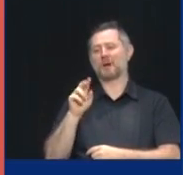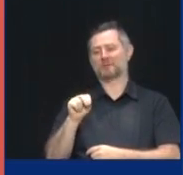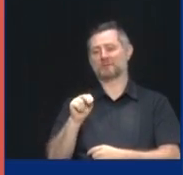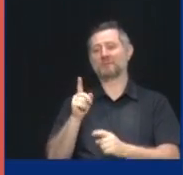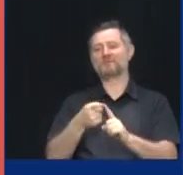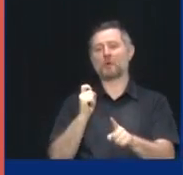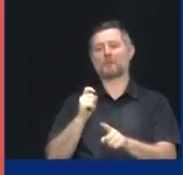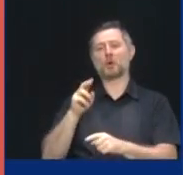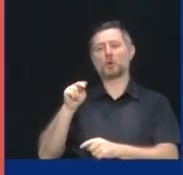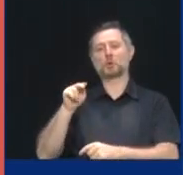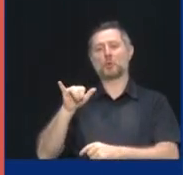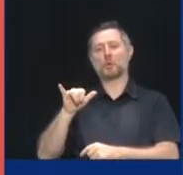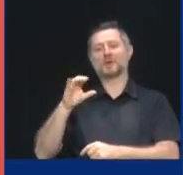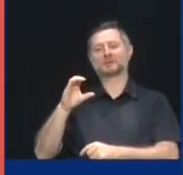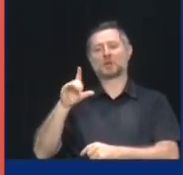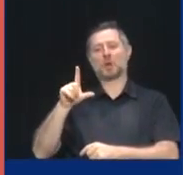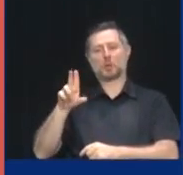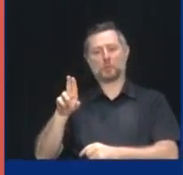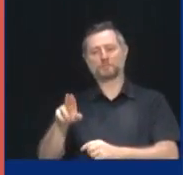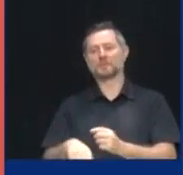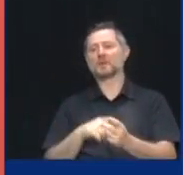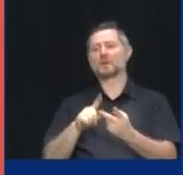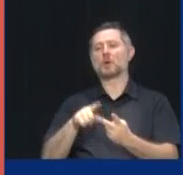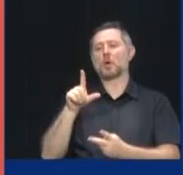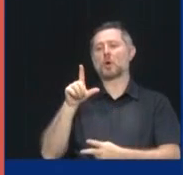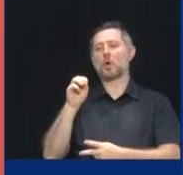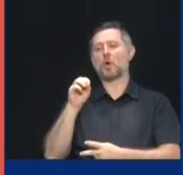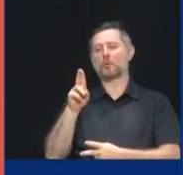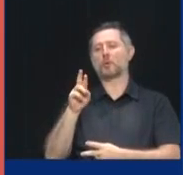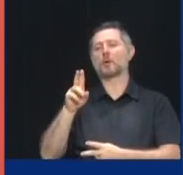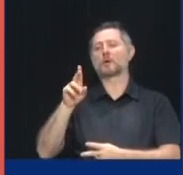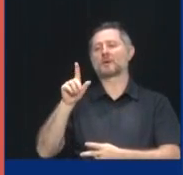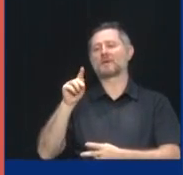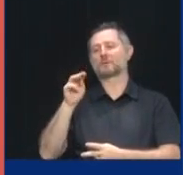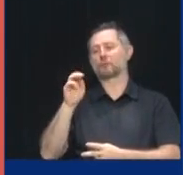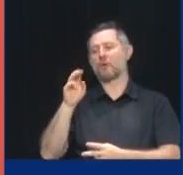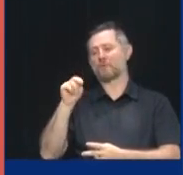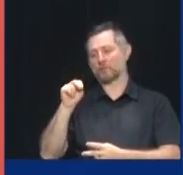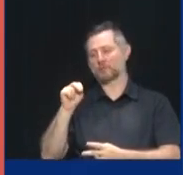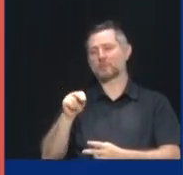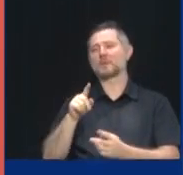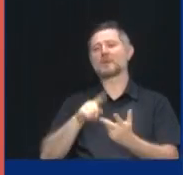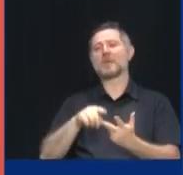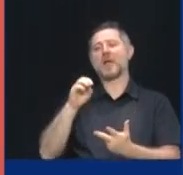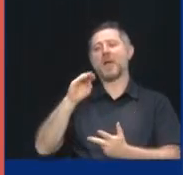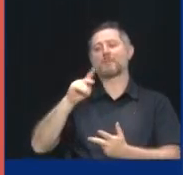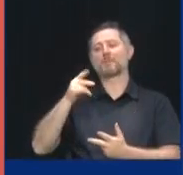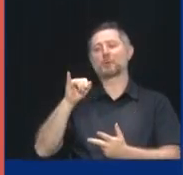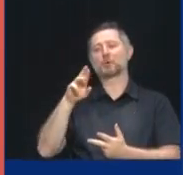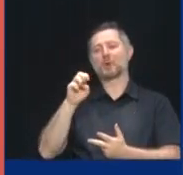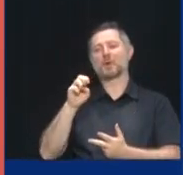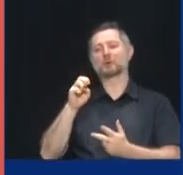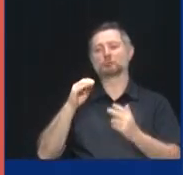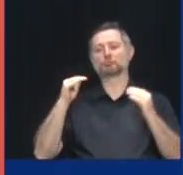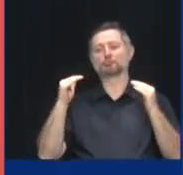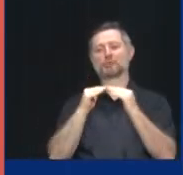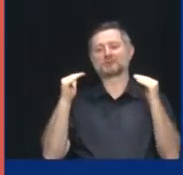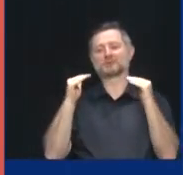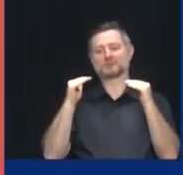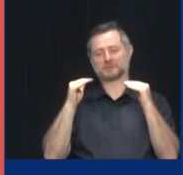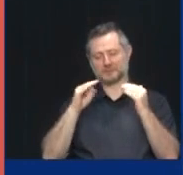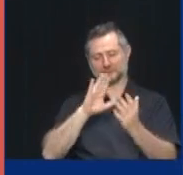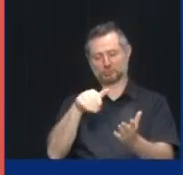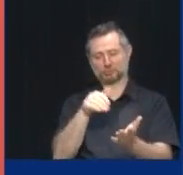Ewan Renfro, a hero at the Empire Justice Center, the brilliant and tireless Charlie